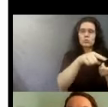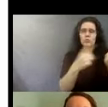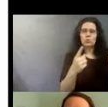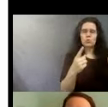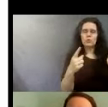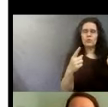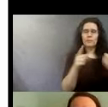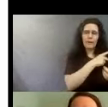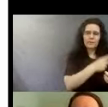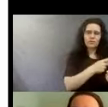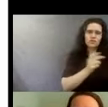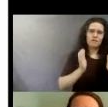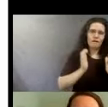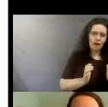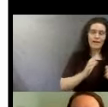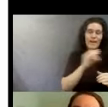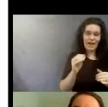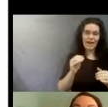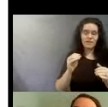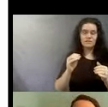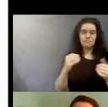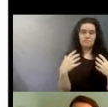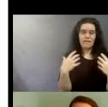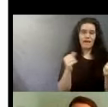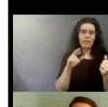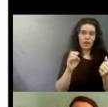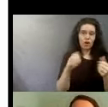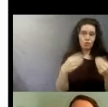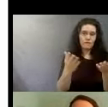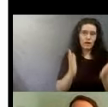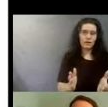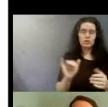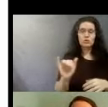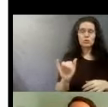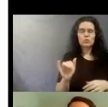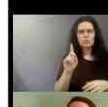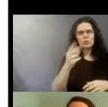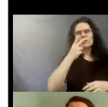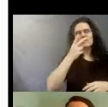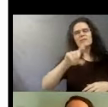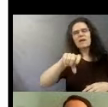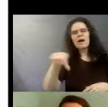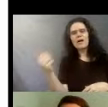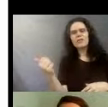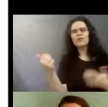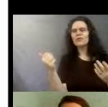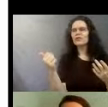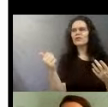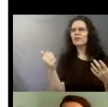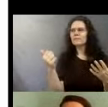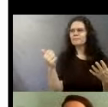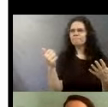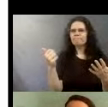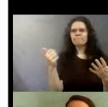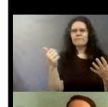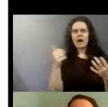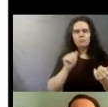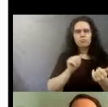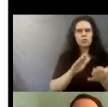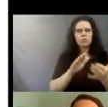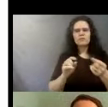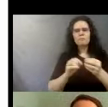So are there any roles that you've seen that go beyond maybe what's expected, so that these are an attractive thing that you can